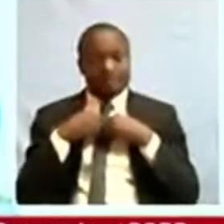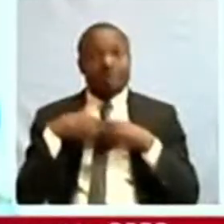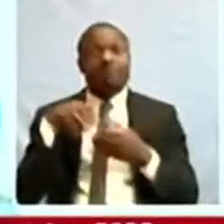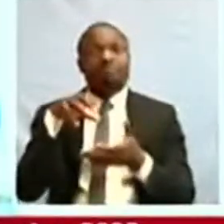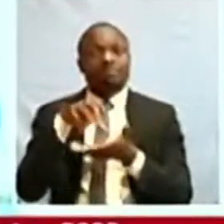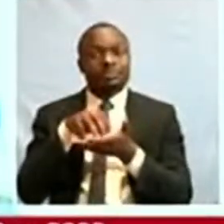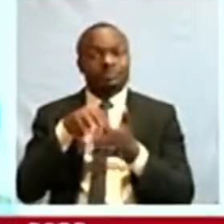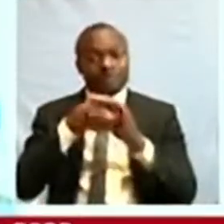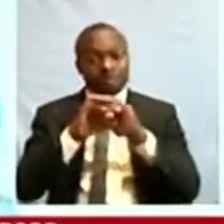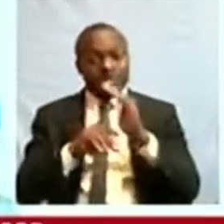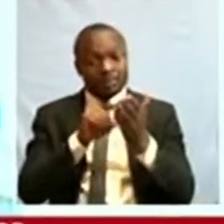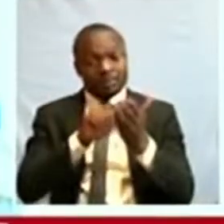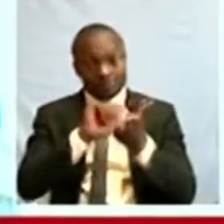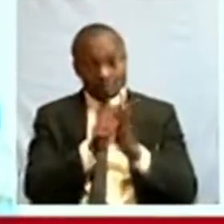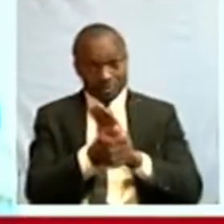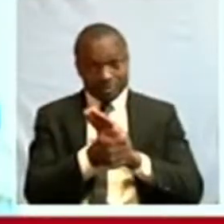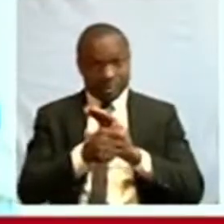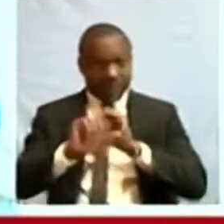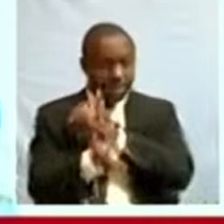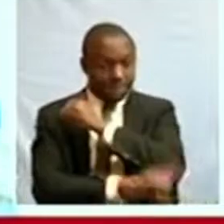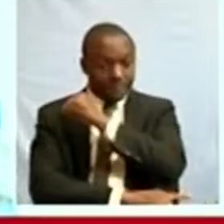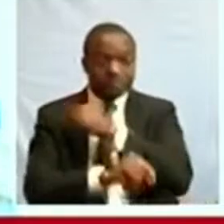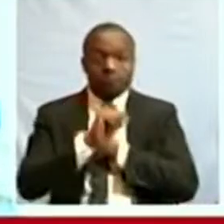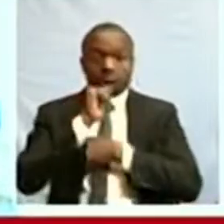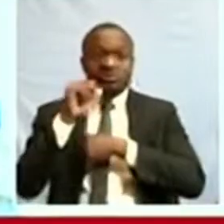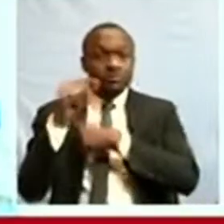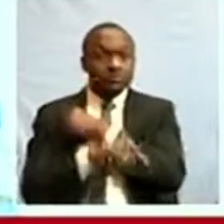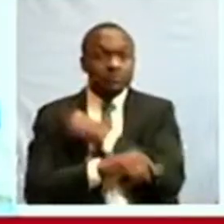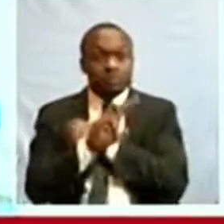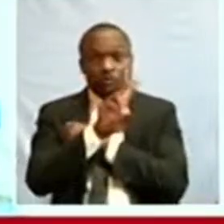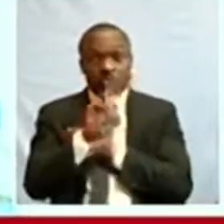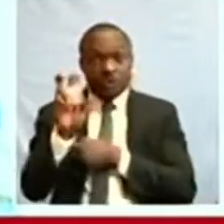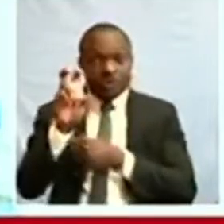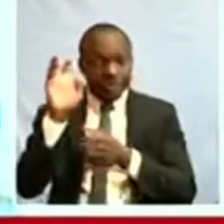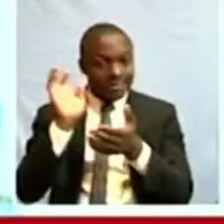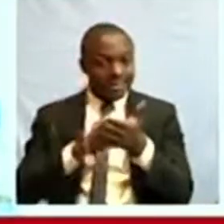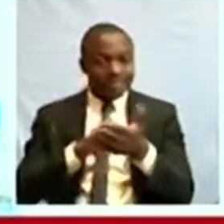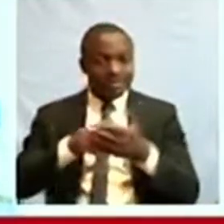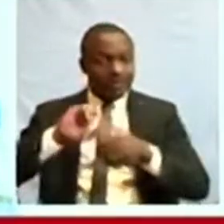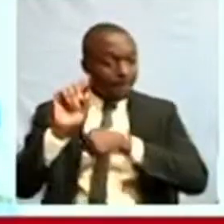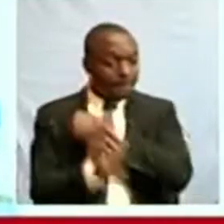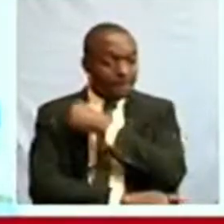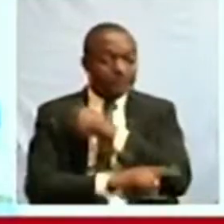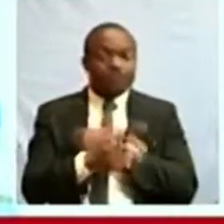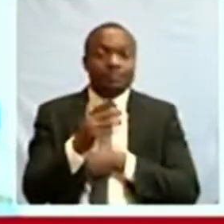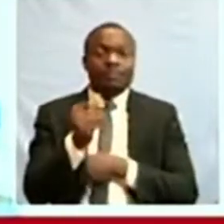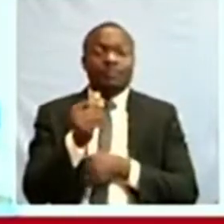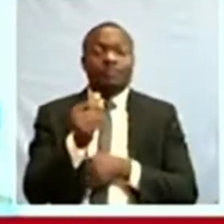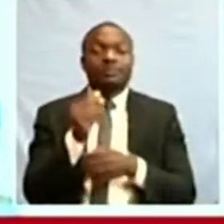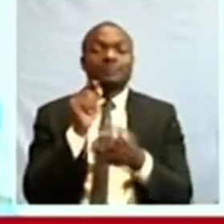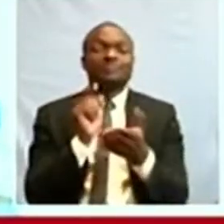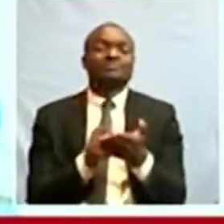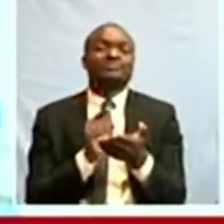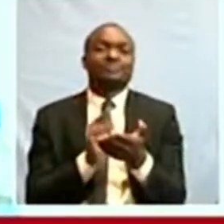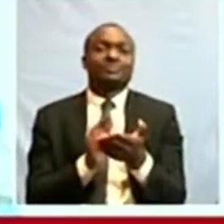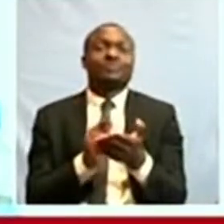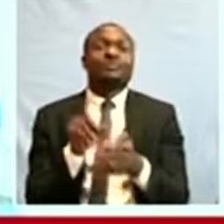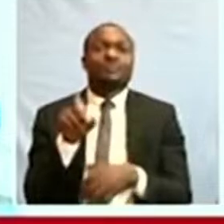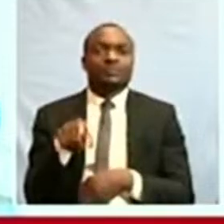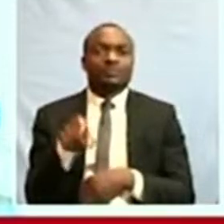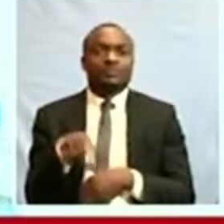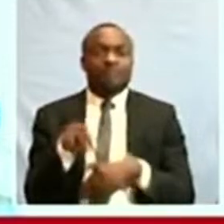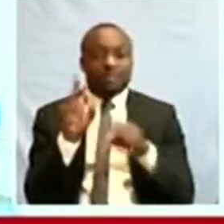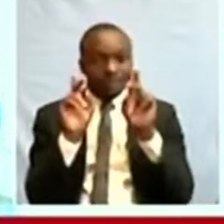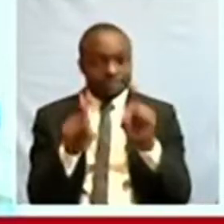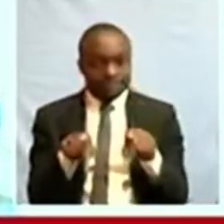this Act for which the penalty does not exceed 200,000 penalty units, summarily demand from the